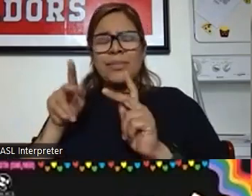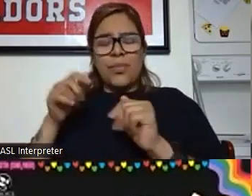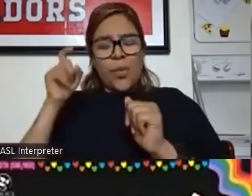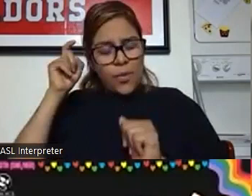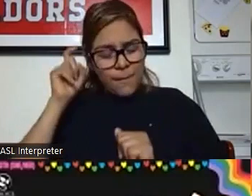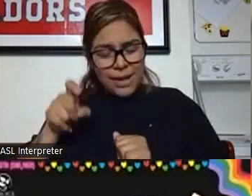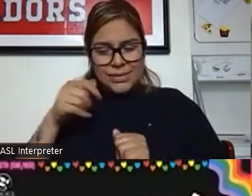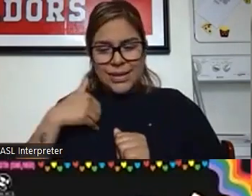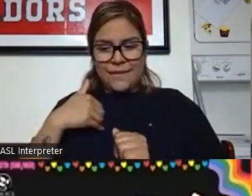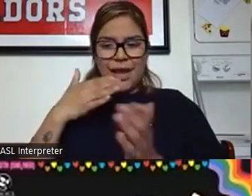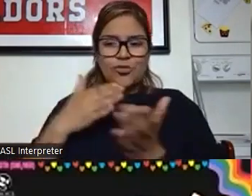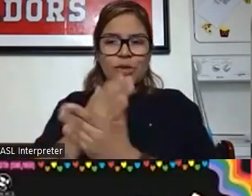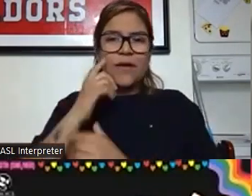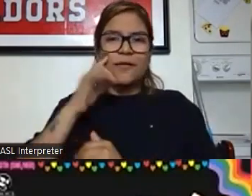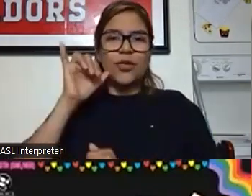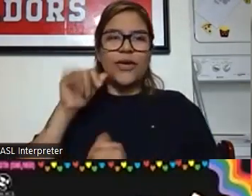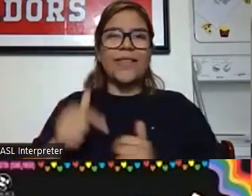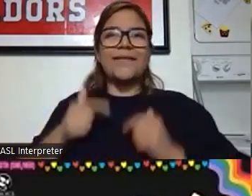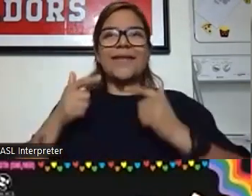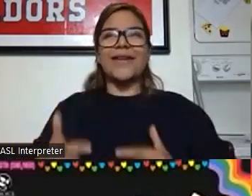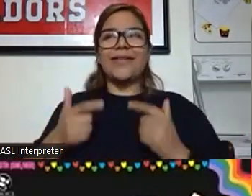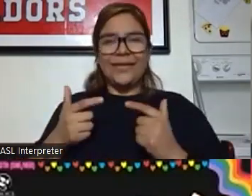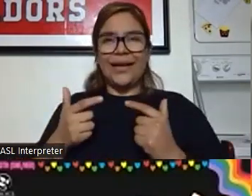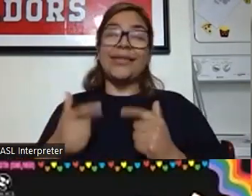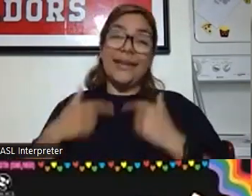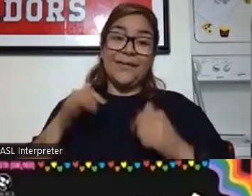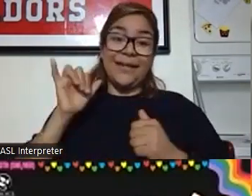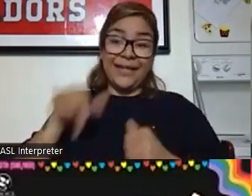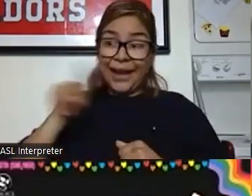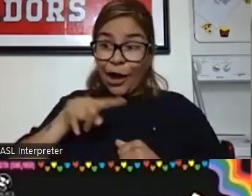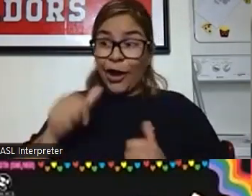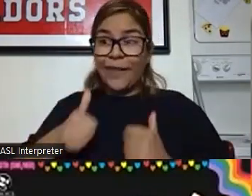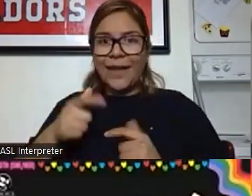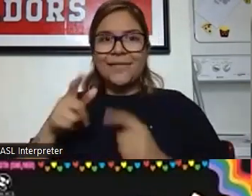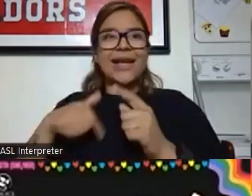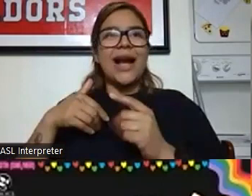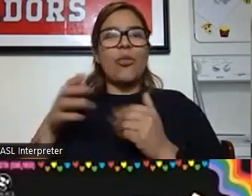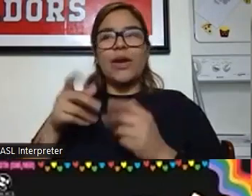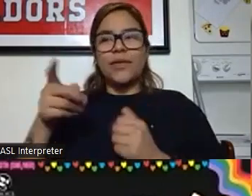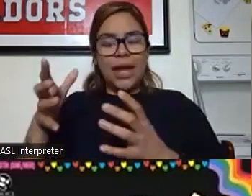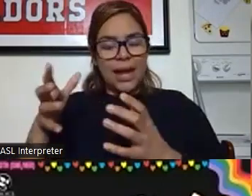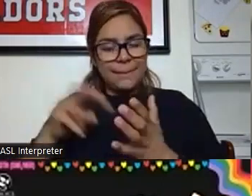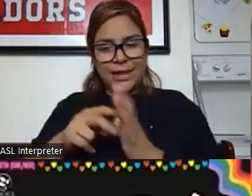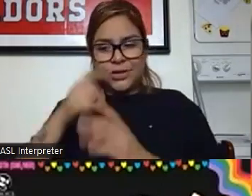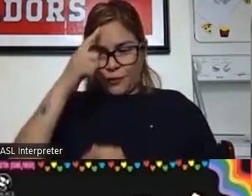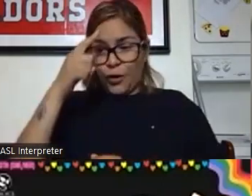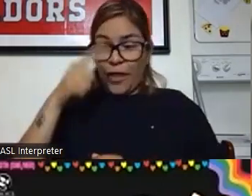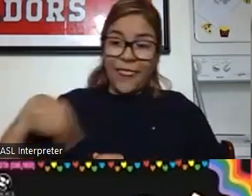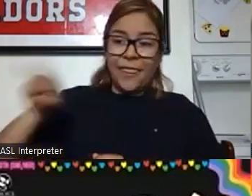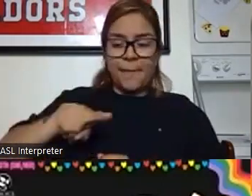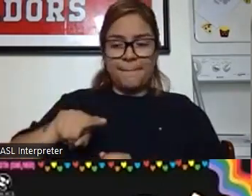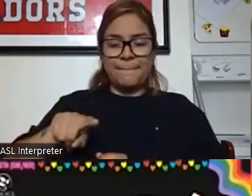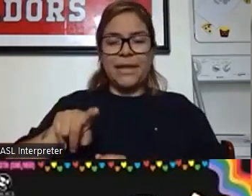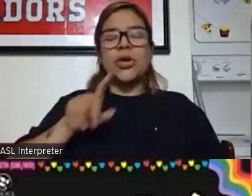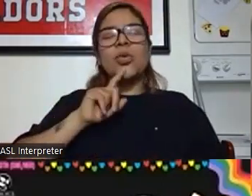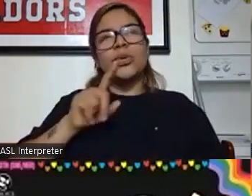it really makes me sad, and for my friend Blaine and the other people who have had to spend time